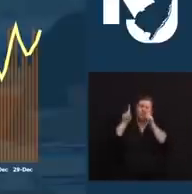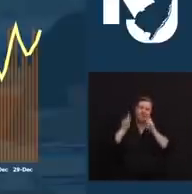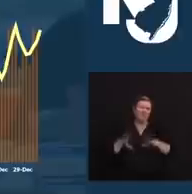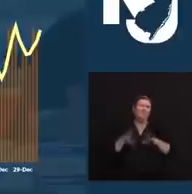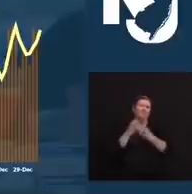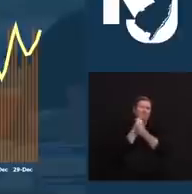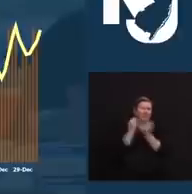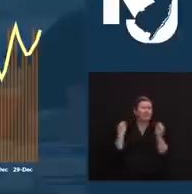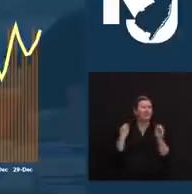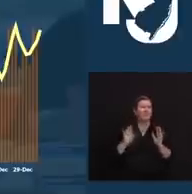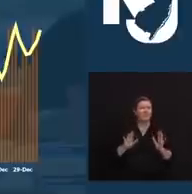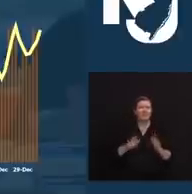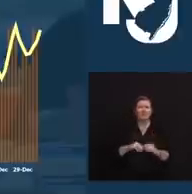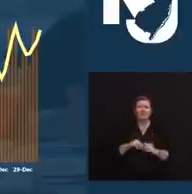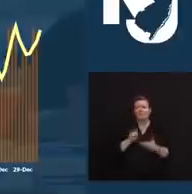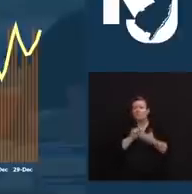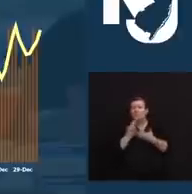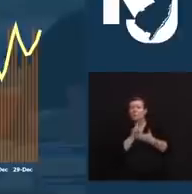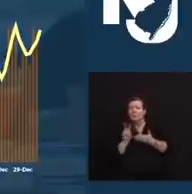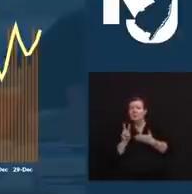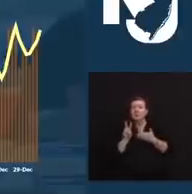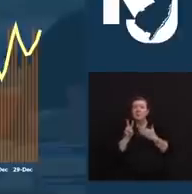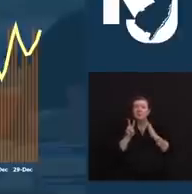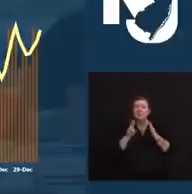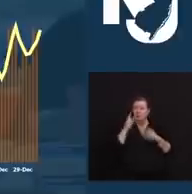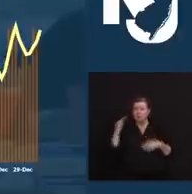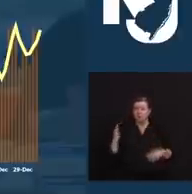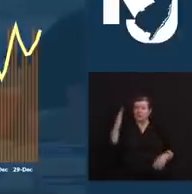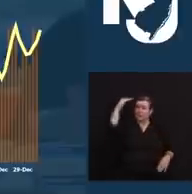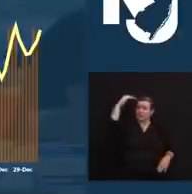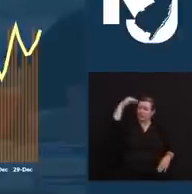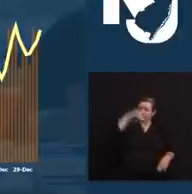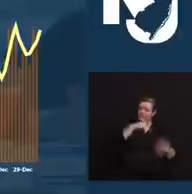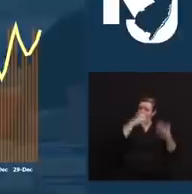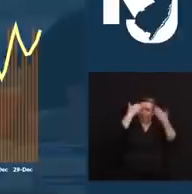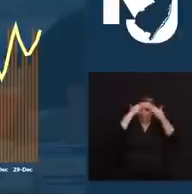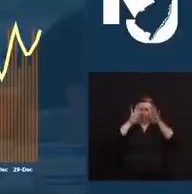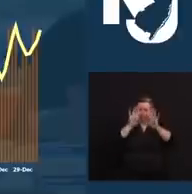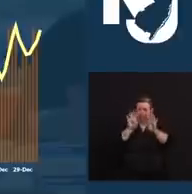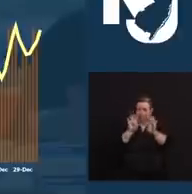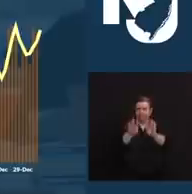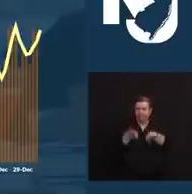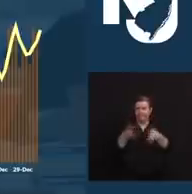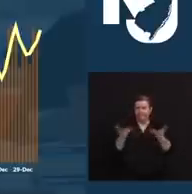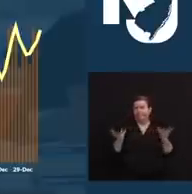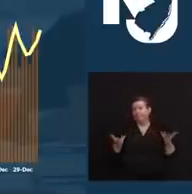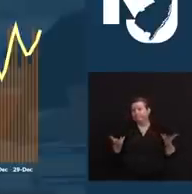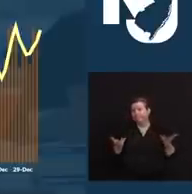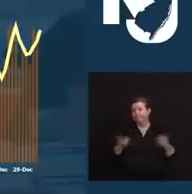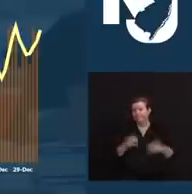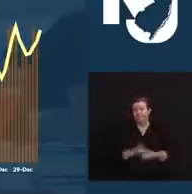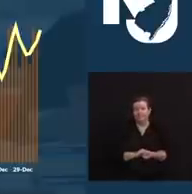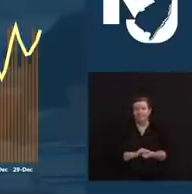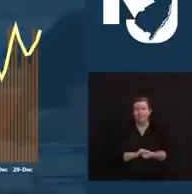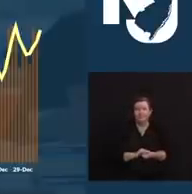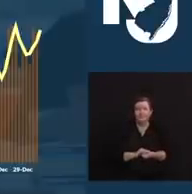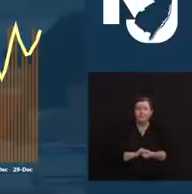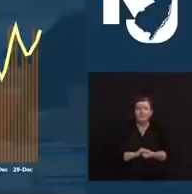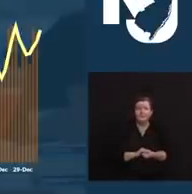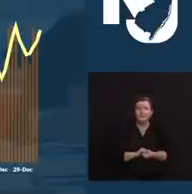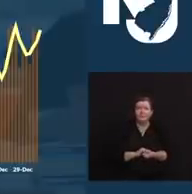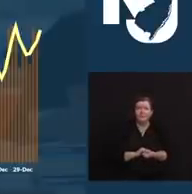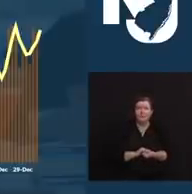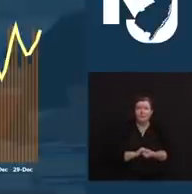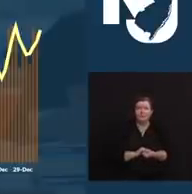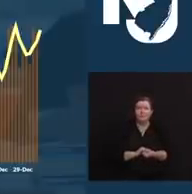down. 26,000 is 30,000 plus below some of the so-called normal days we were seeing